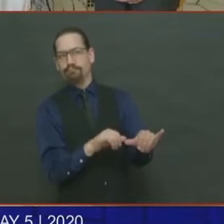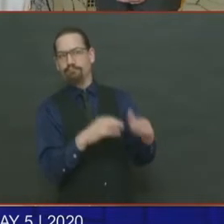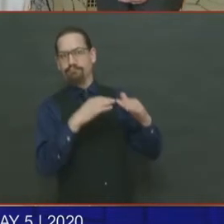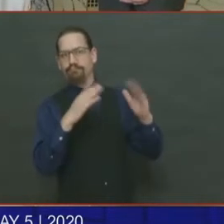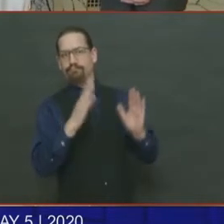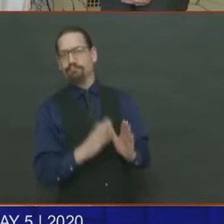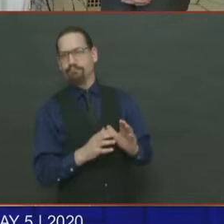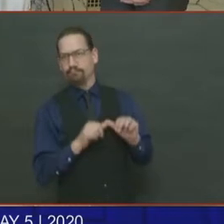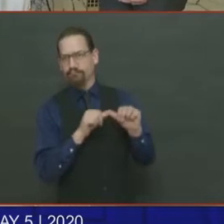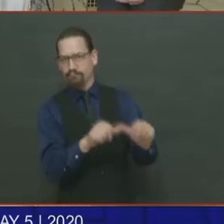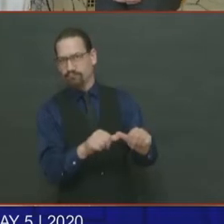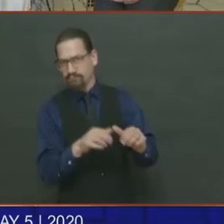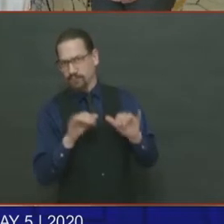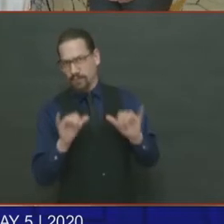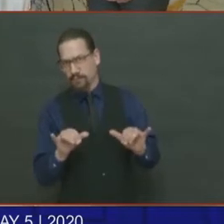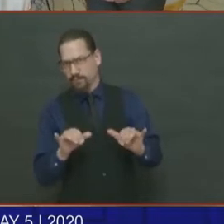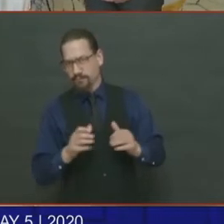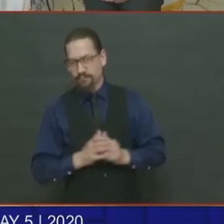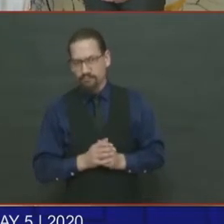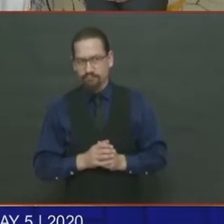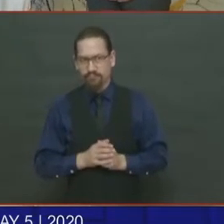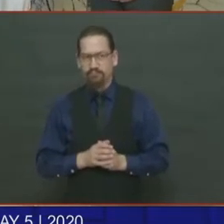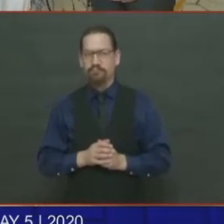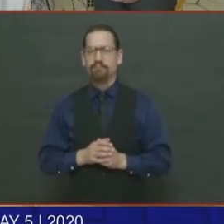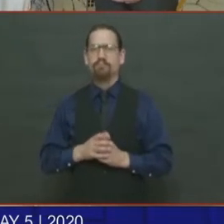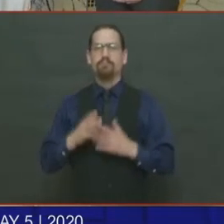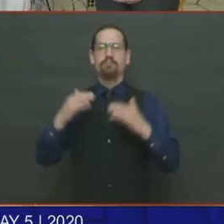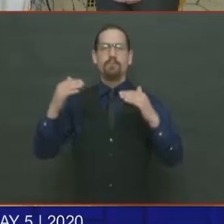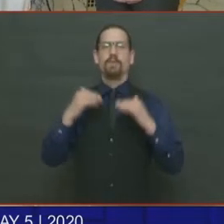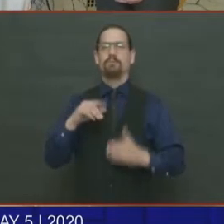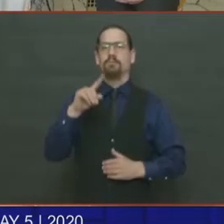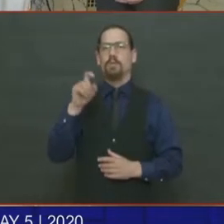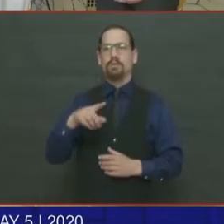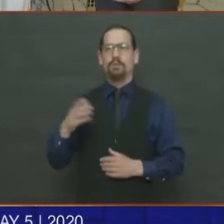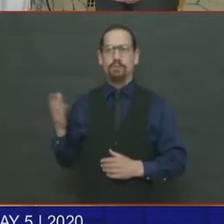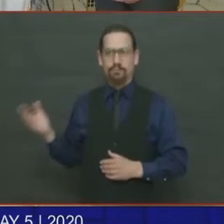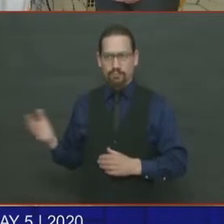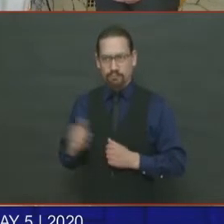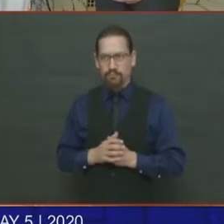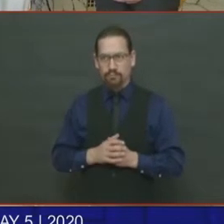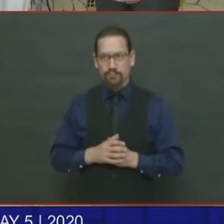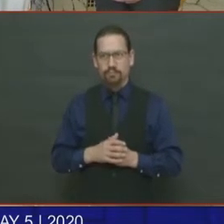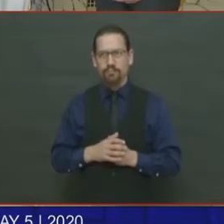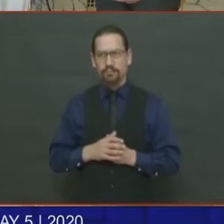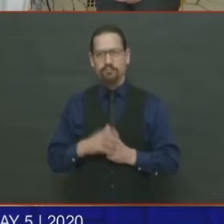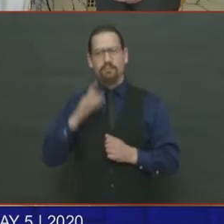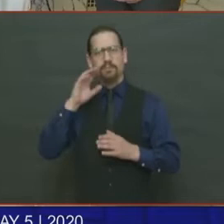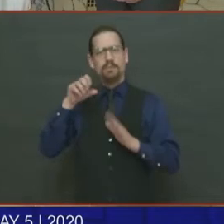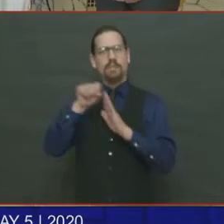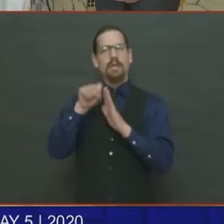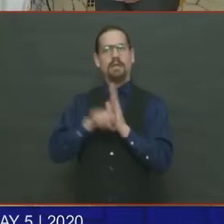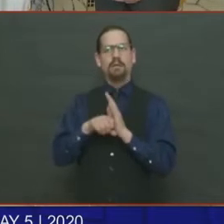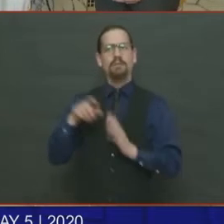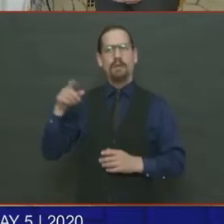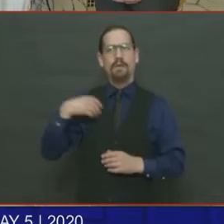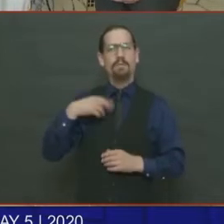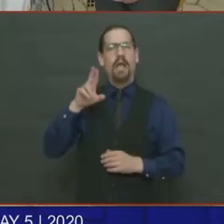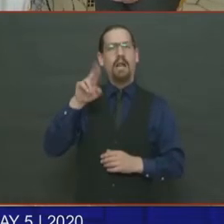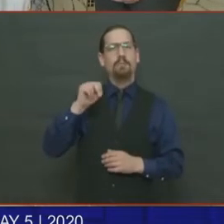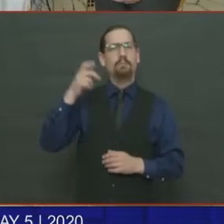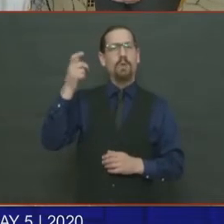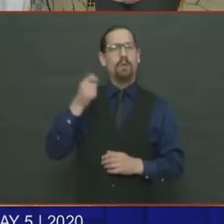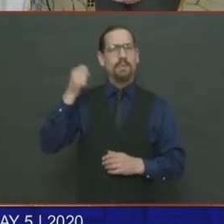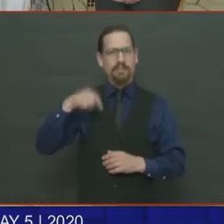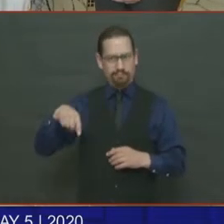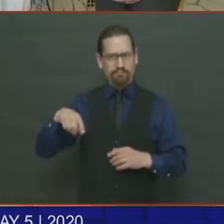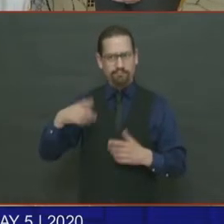Ted Nisi from Channel 12 asks, with the scope of the state's unemployment fraud problem coming into focus as a significant issue,